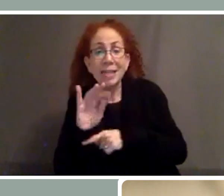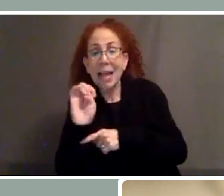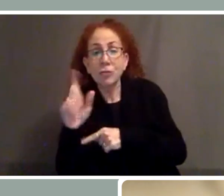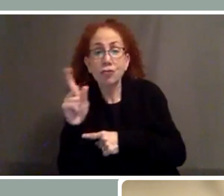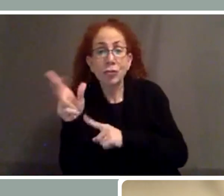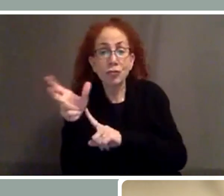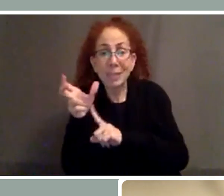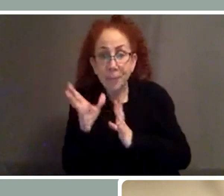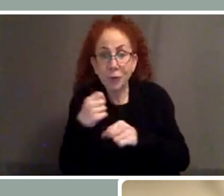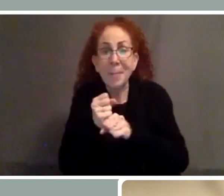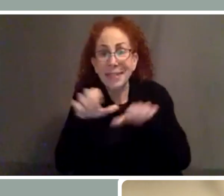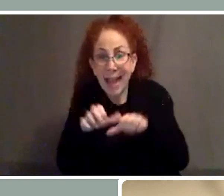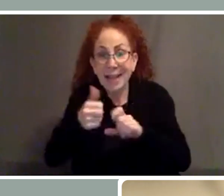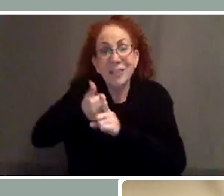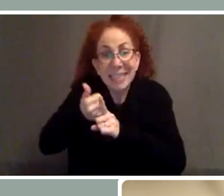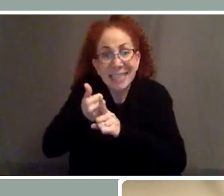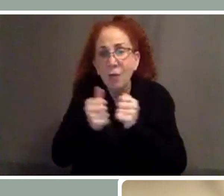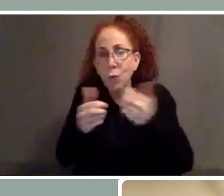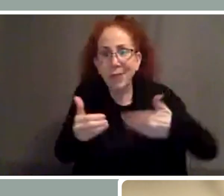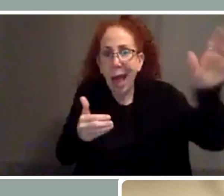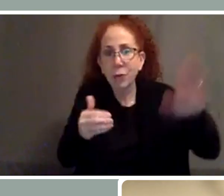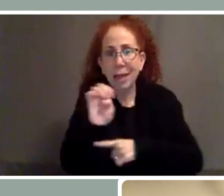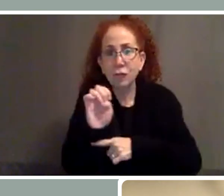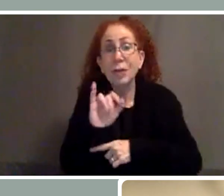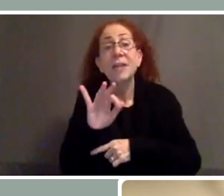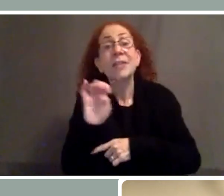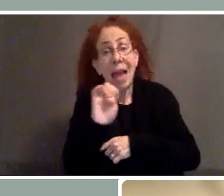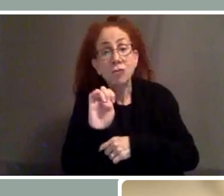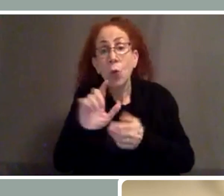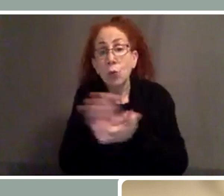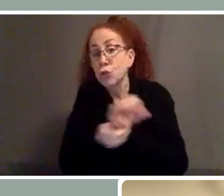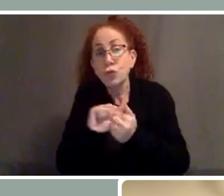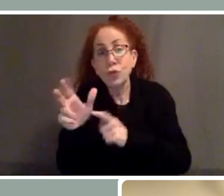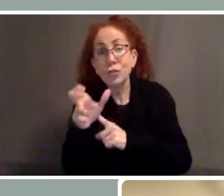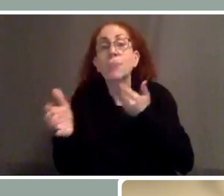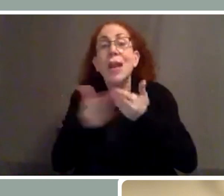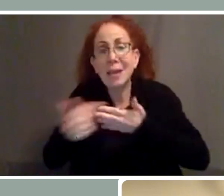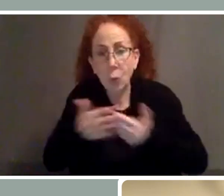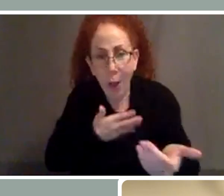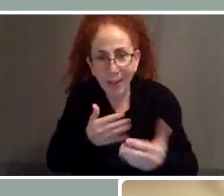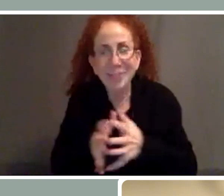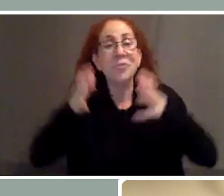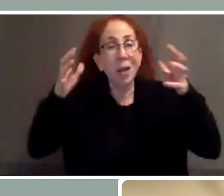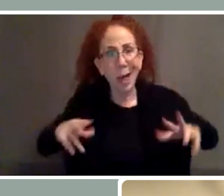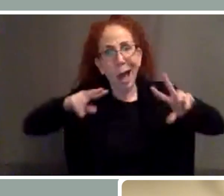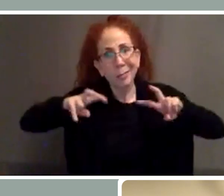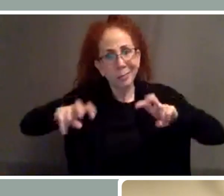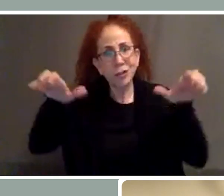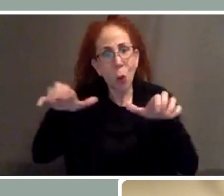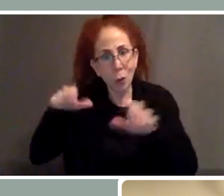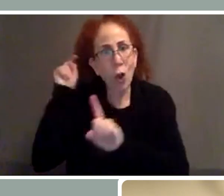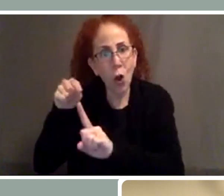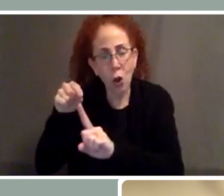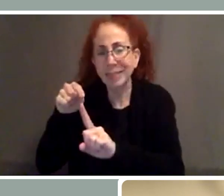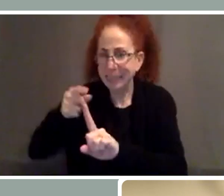it act independently of estrogen. It's going to destroy the estrogen receptor anyway. So there is a lot that's going on